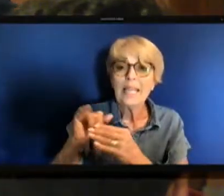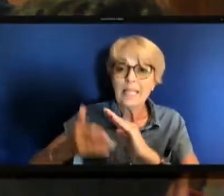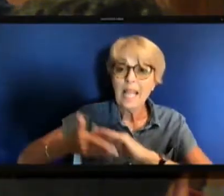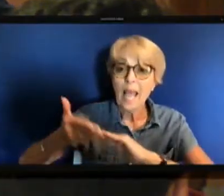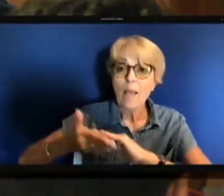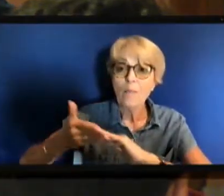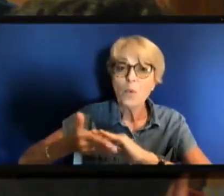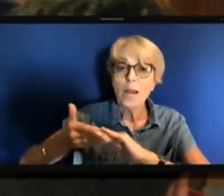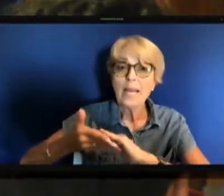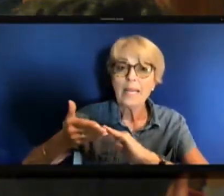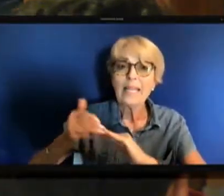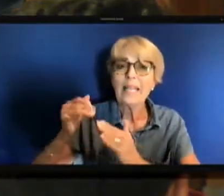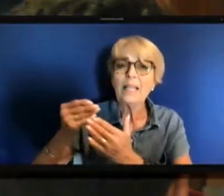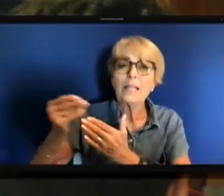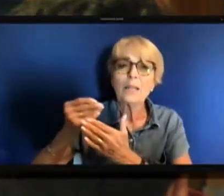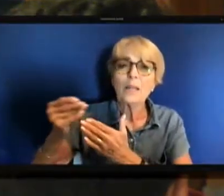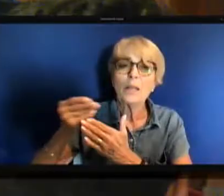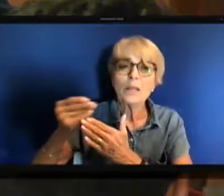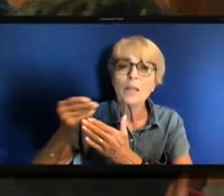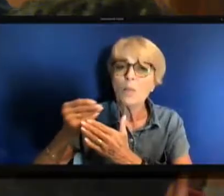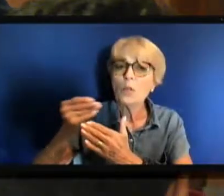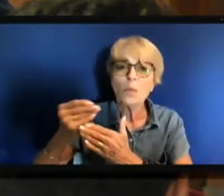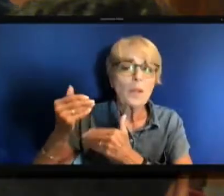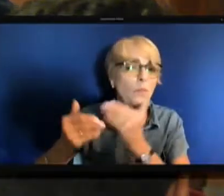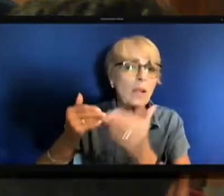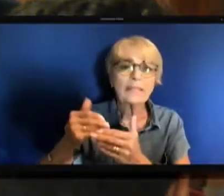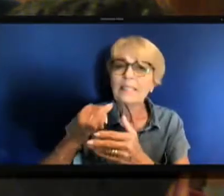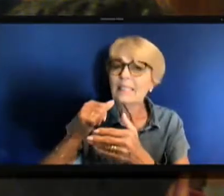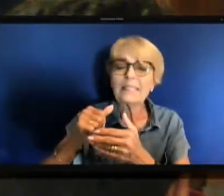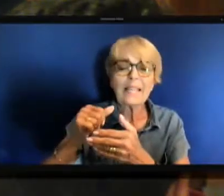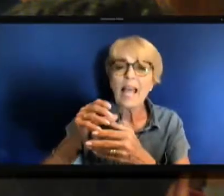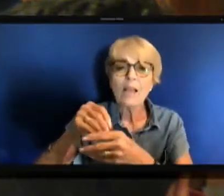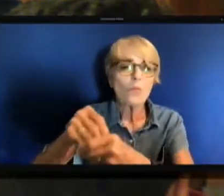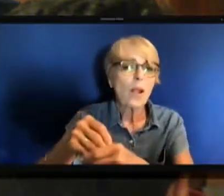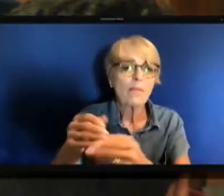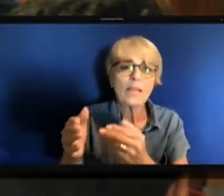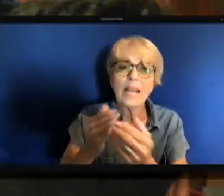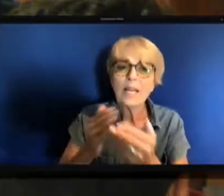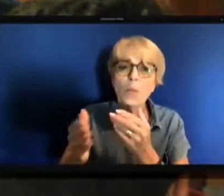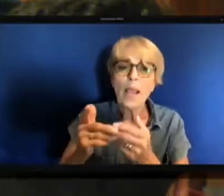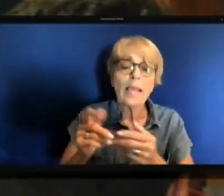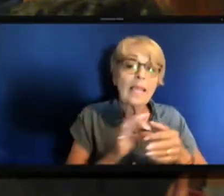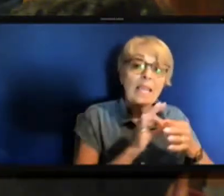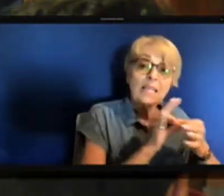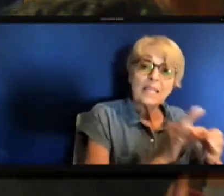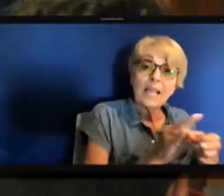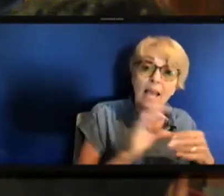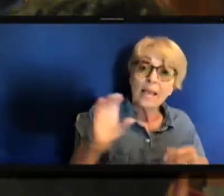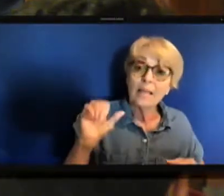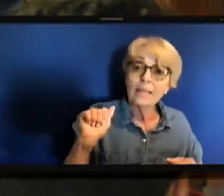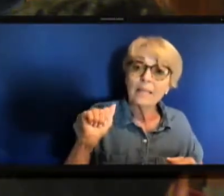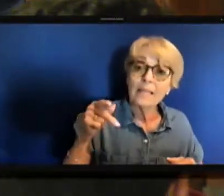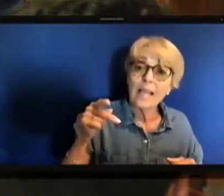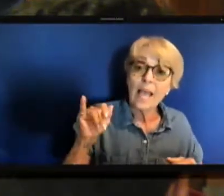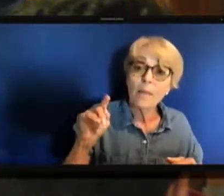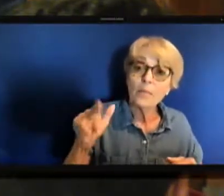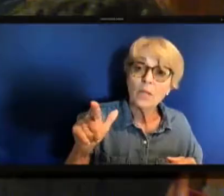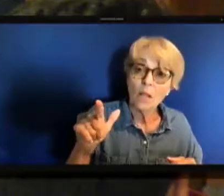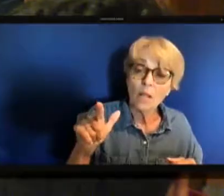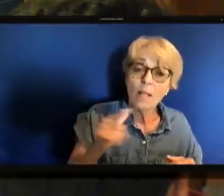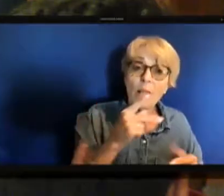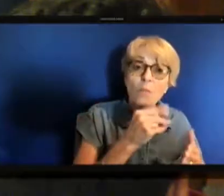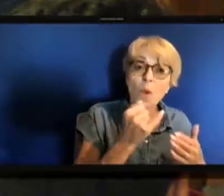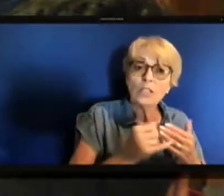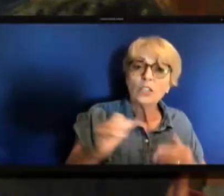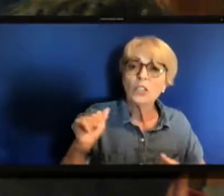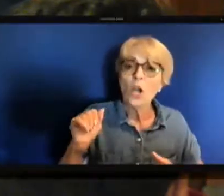instance, the procurement process is not relevant anyway. In the context of capital projects, ARPA is typically